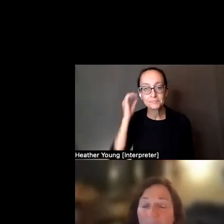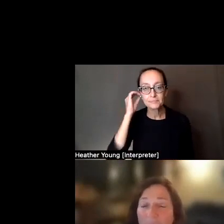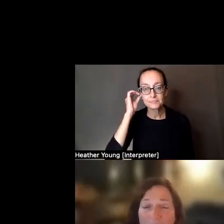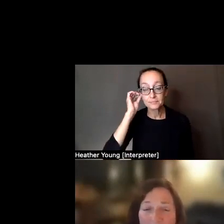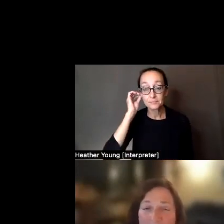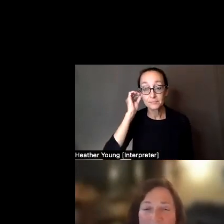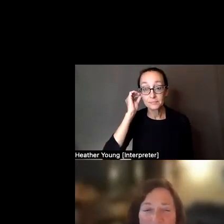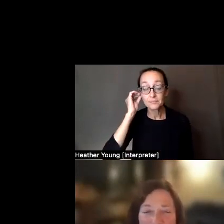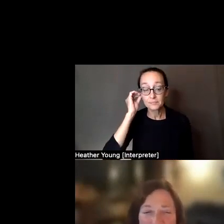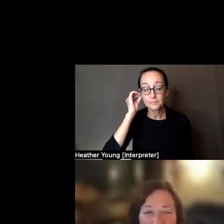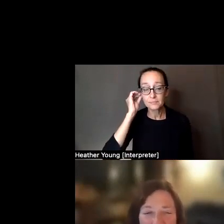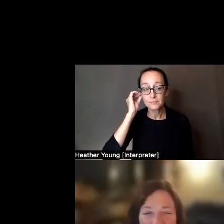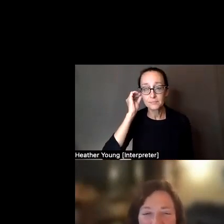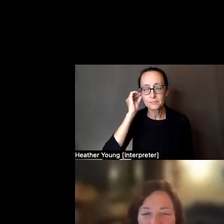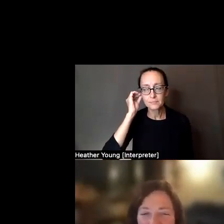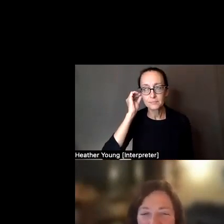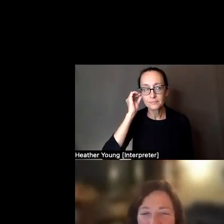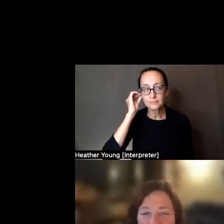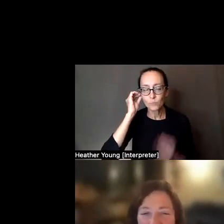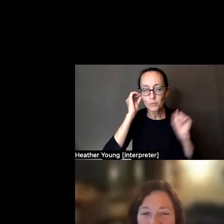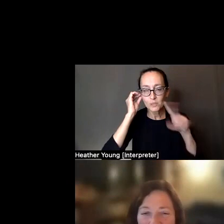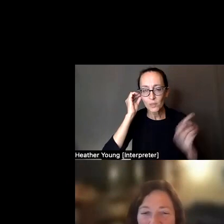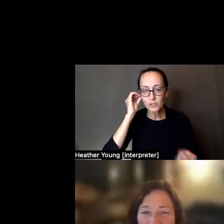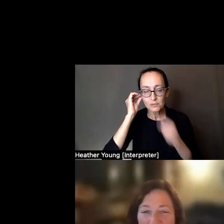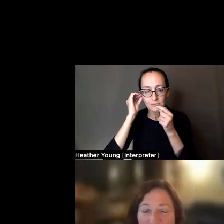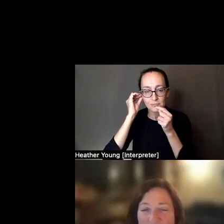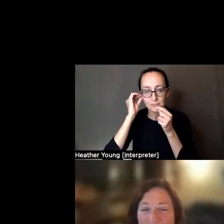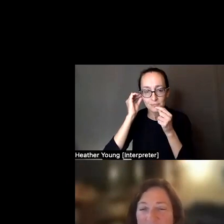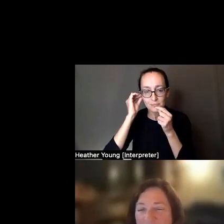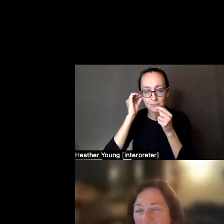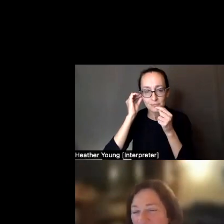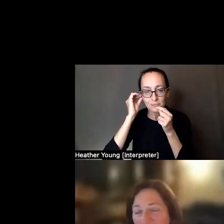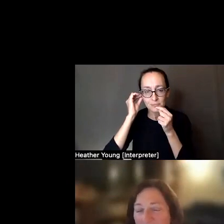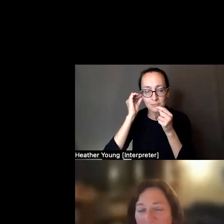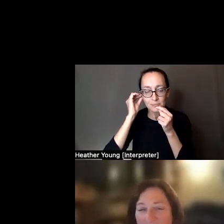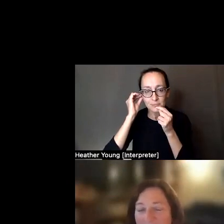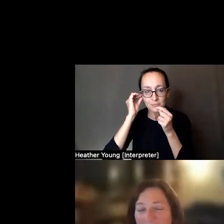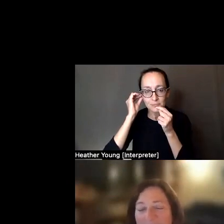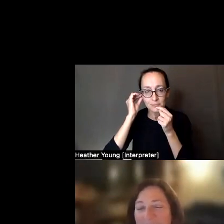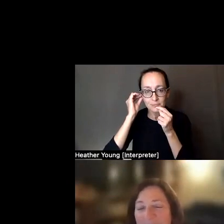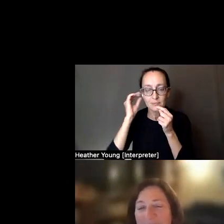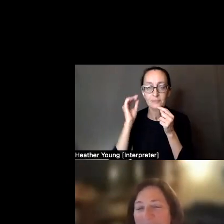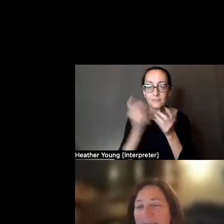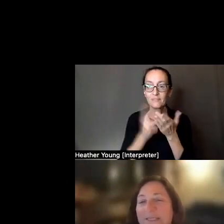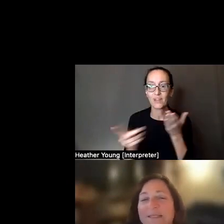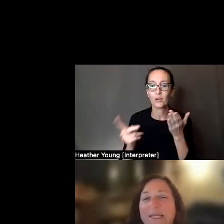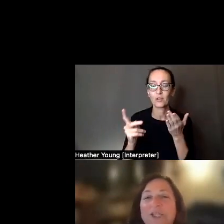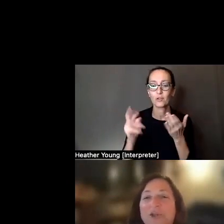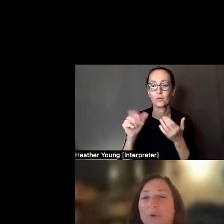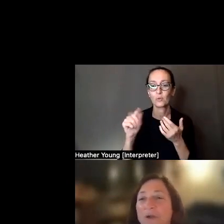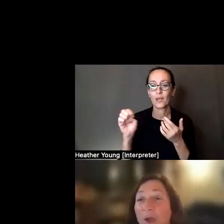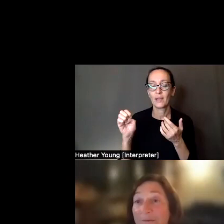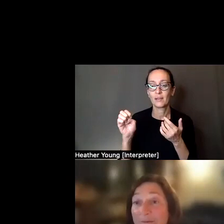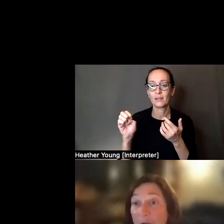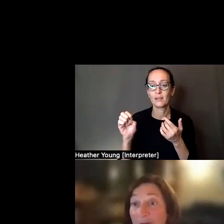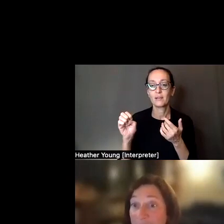so let's see, what was the question? Failure rate. You mean that's an issue where